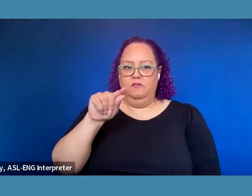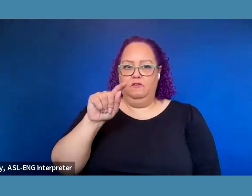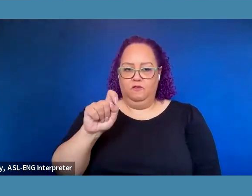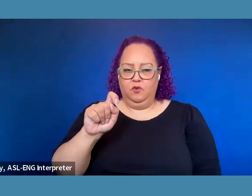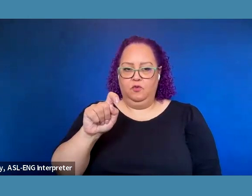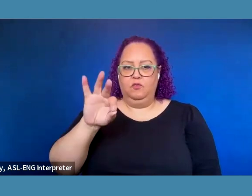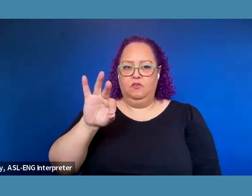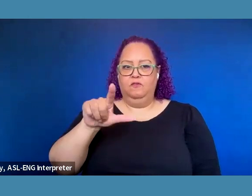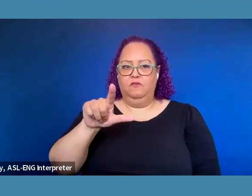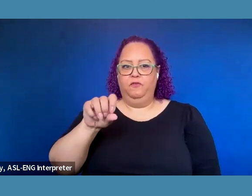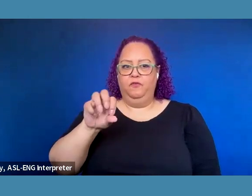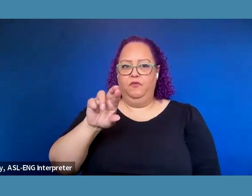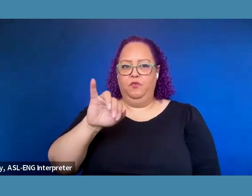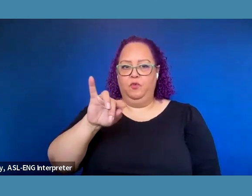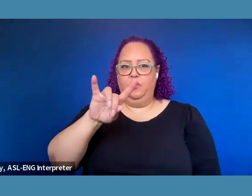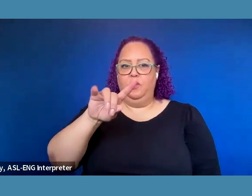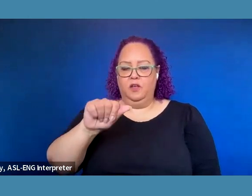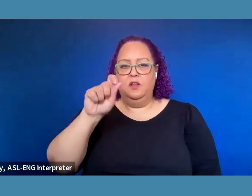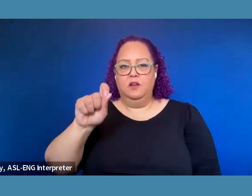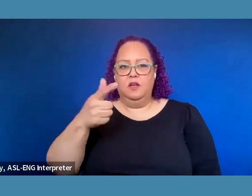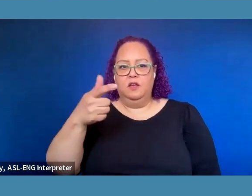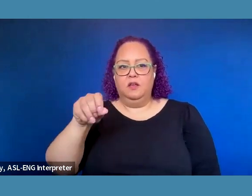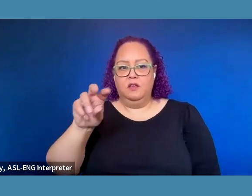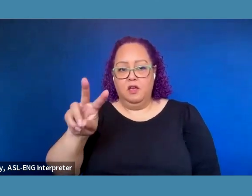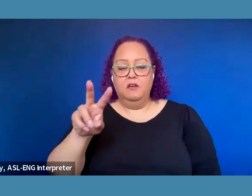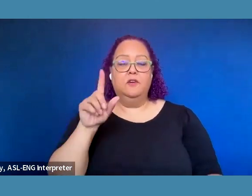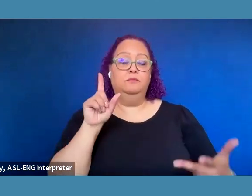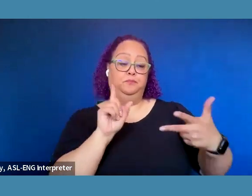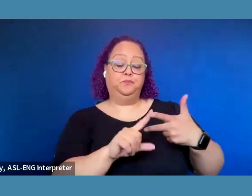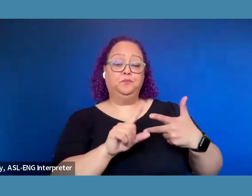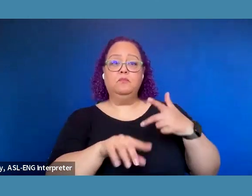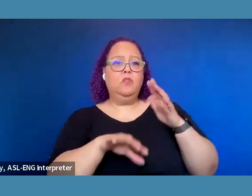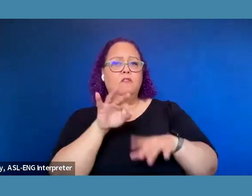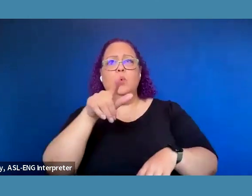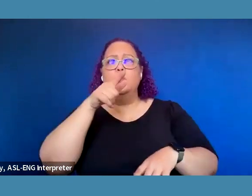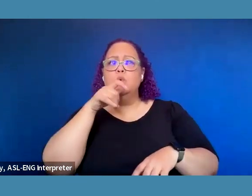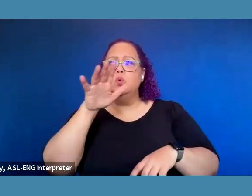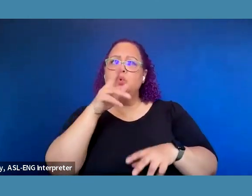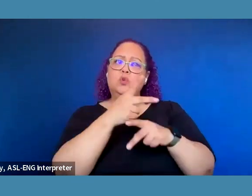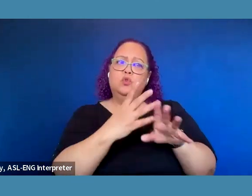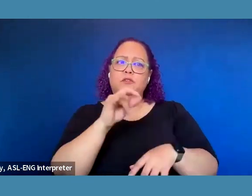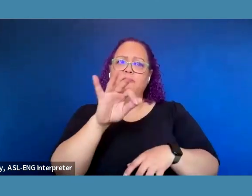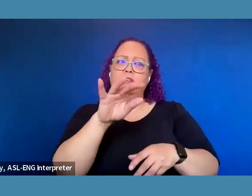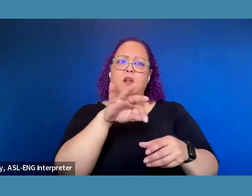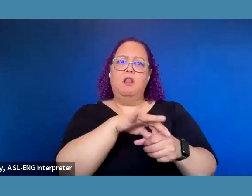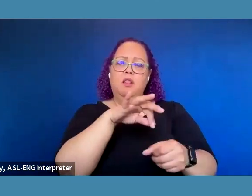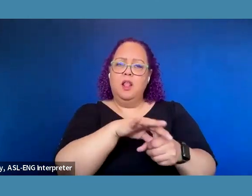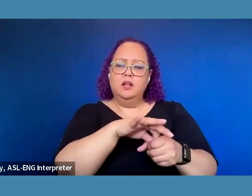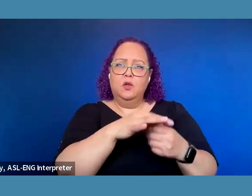of elections at the Division of Elections. So that's